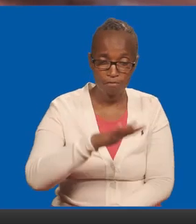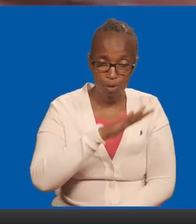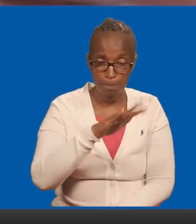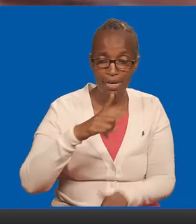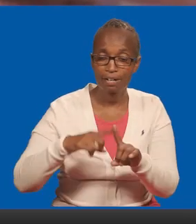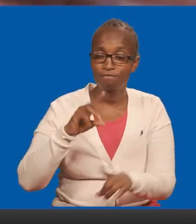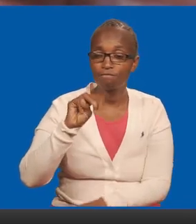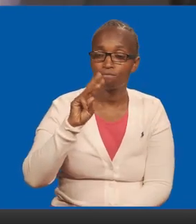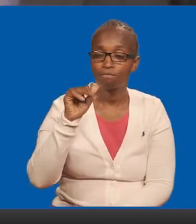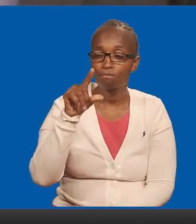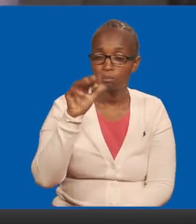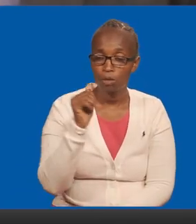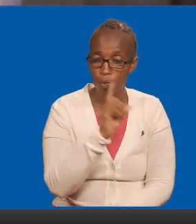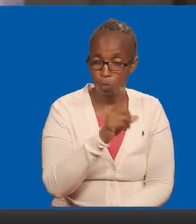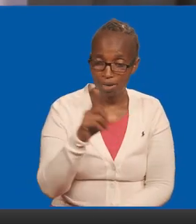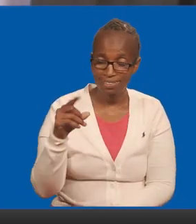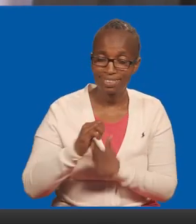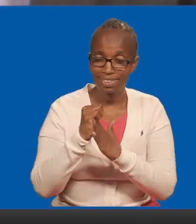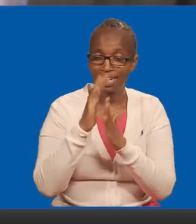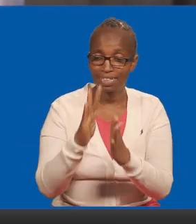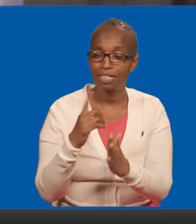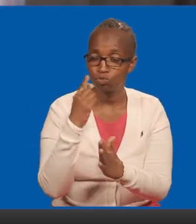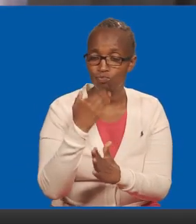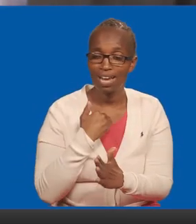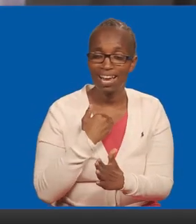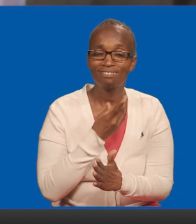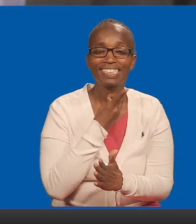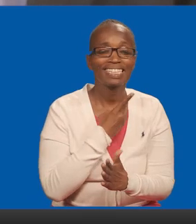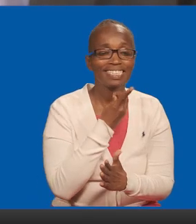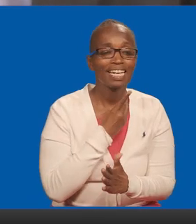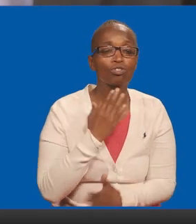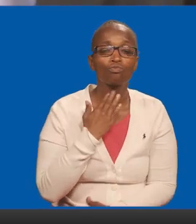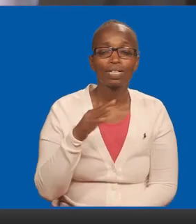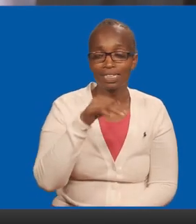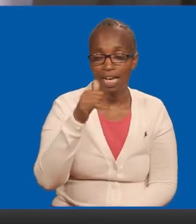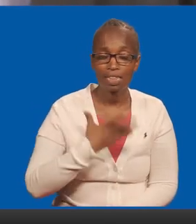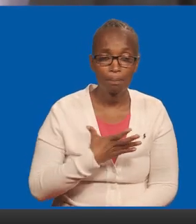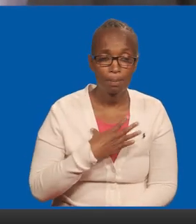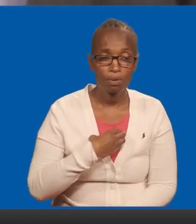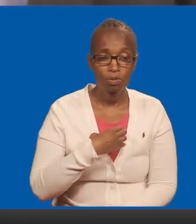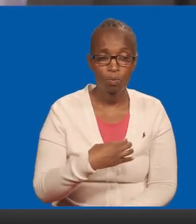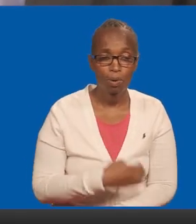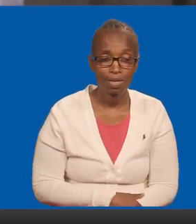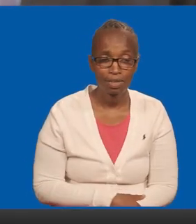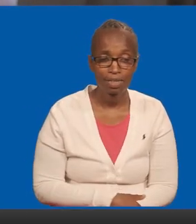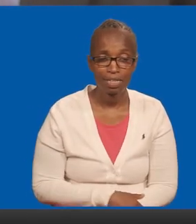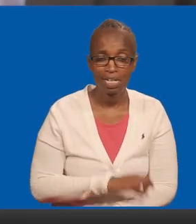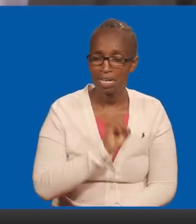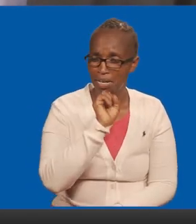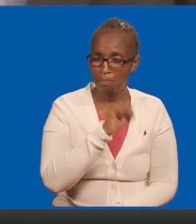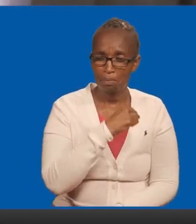Wakenya kukoma. Amount of insults or abuses can change much because it is based on